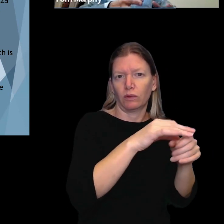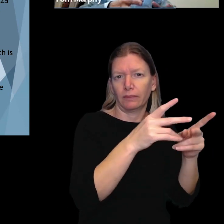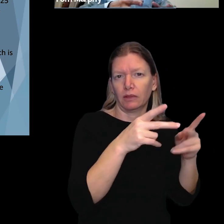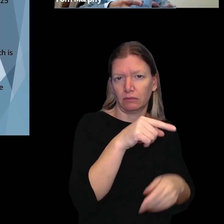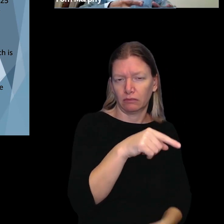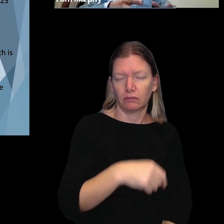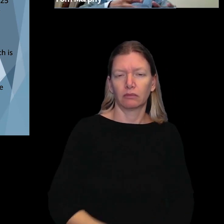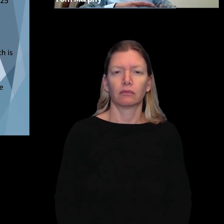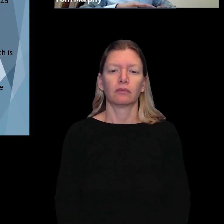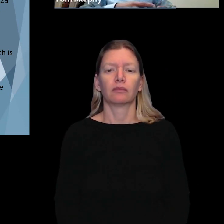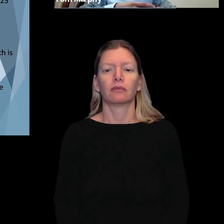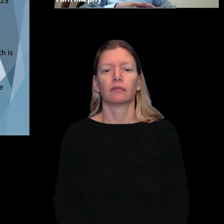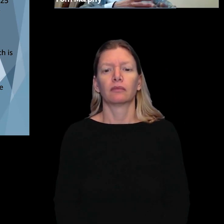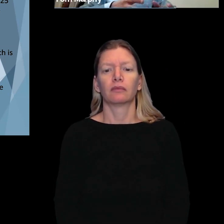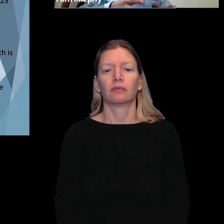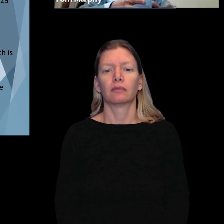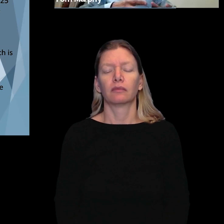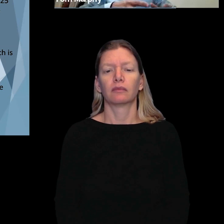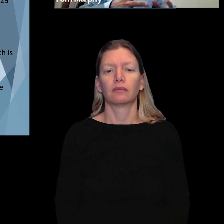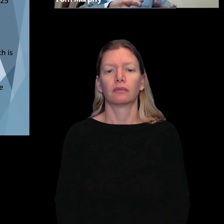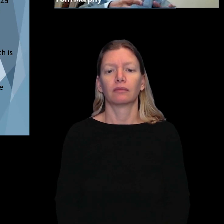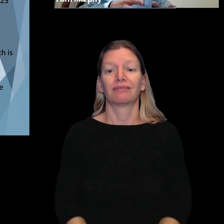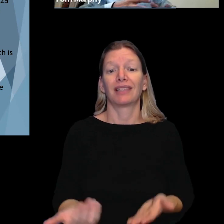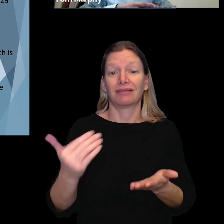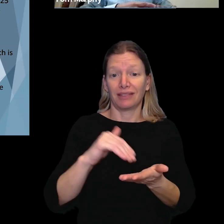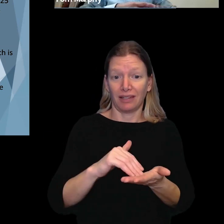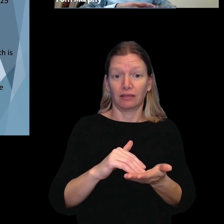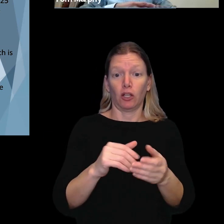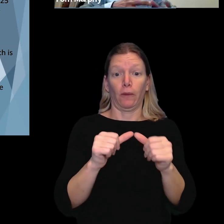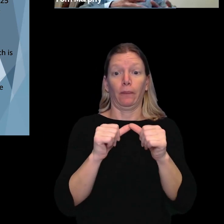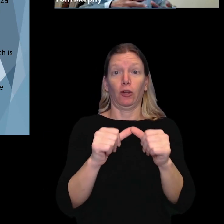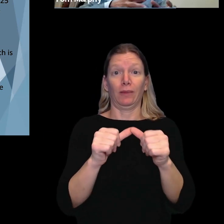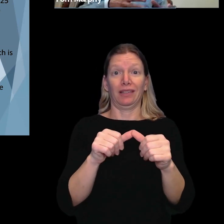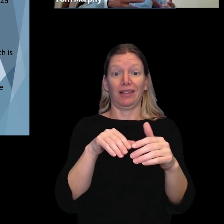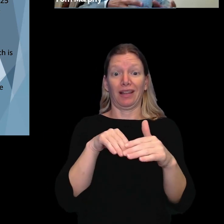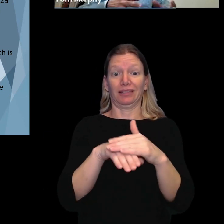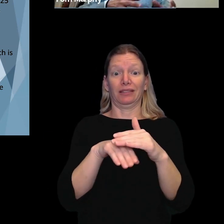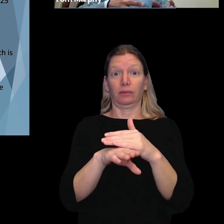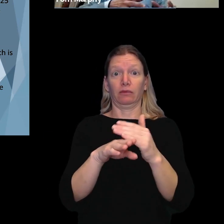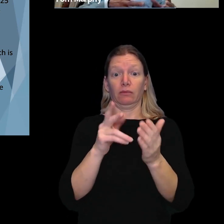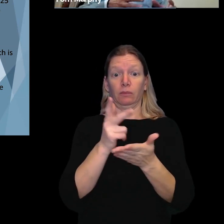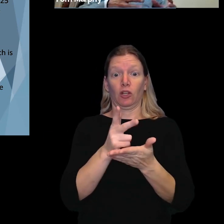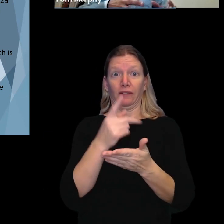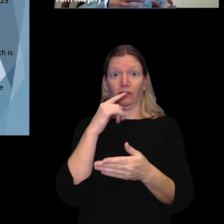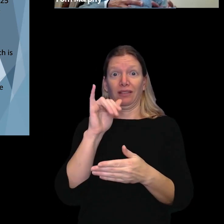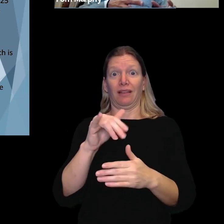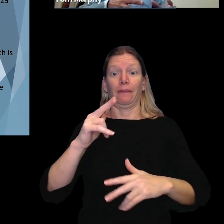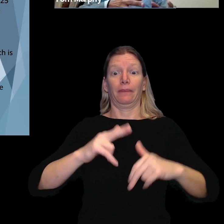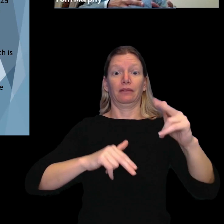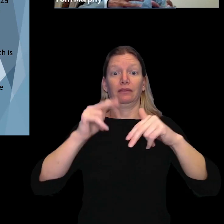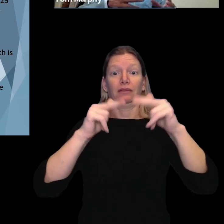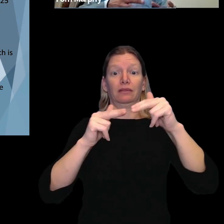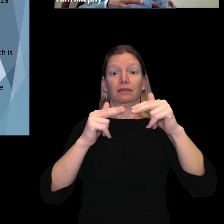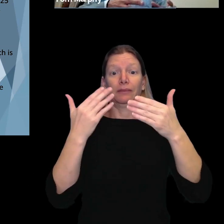close proximity to the entrance to the polling place. Again, the permanent accessible